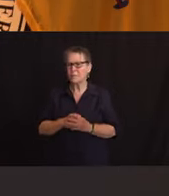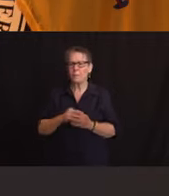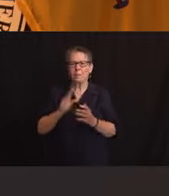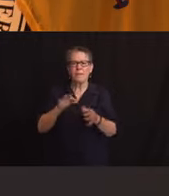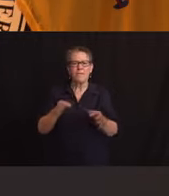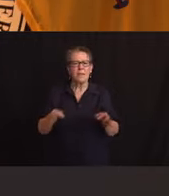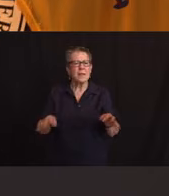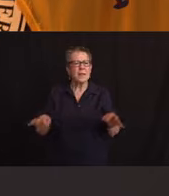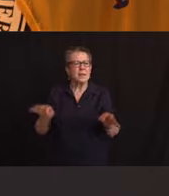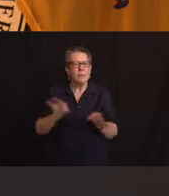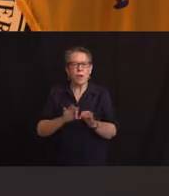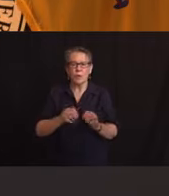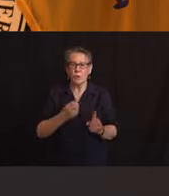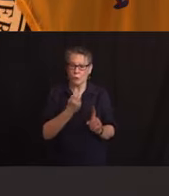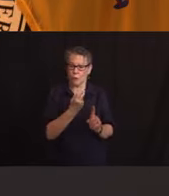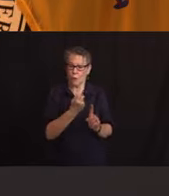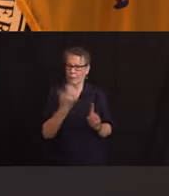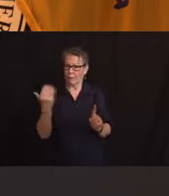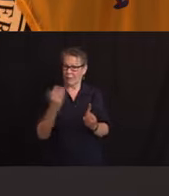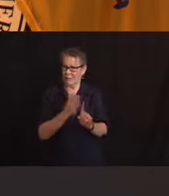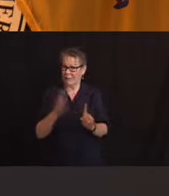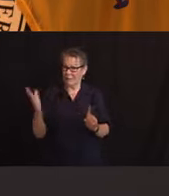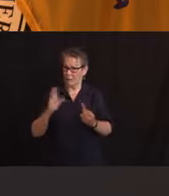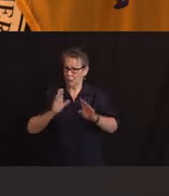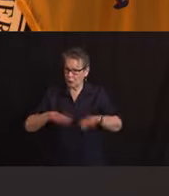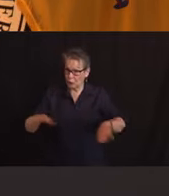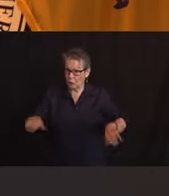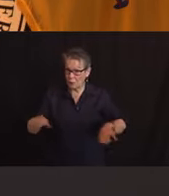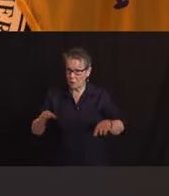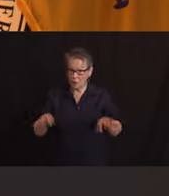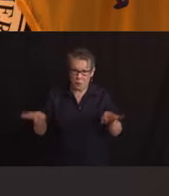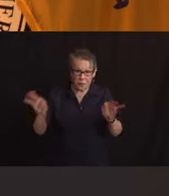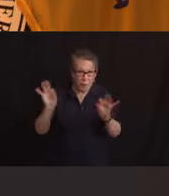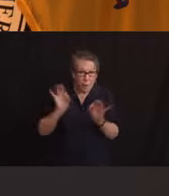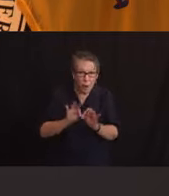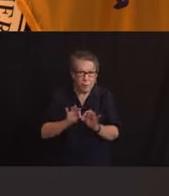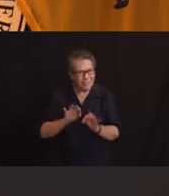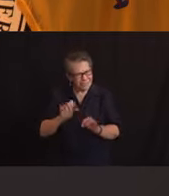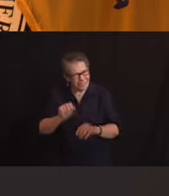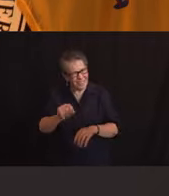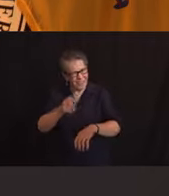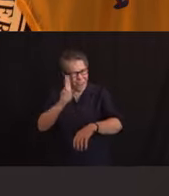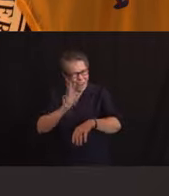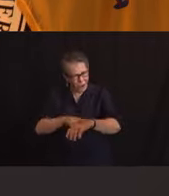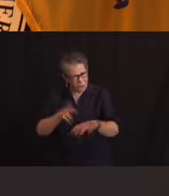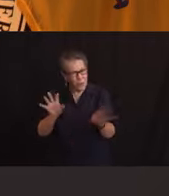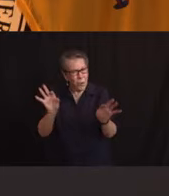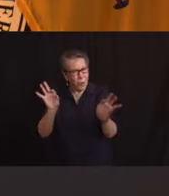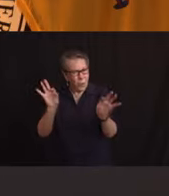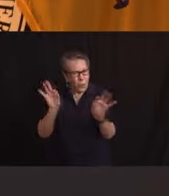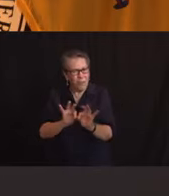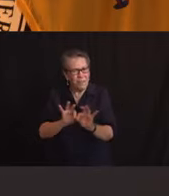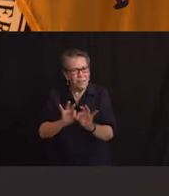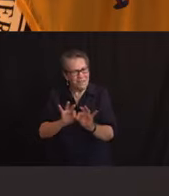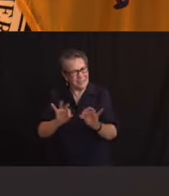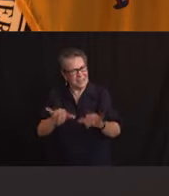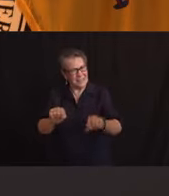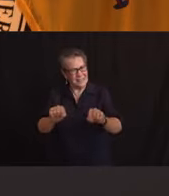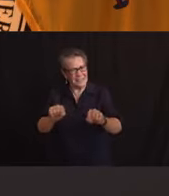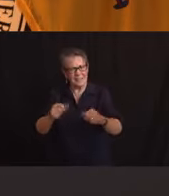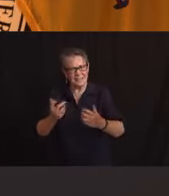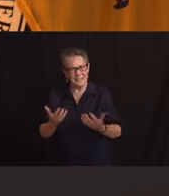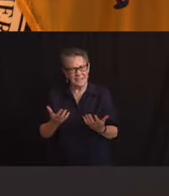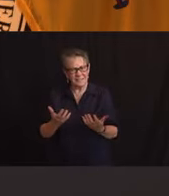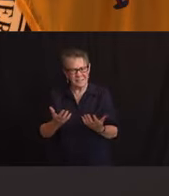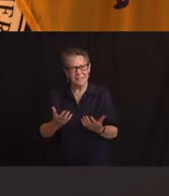12 to 15-year-olds, how significant? It's quite significant. It's yet another data point. It's not necessarily the only one, but it's yet another data point. We